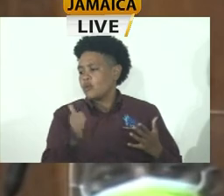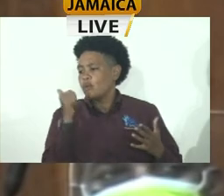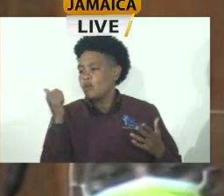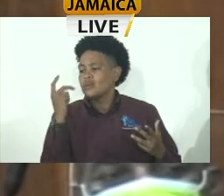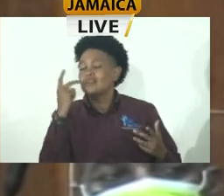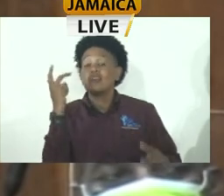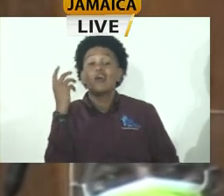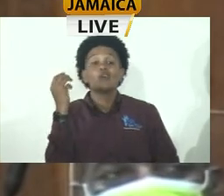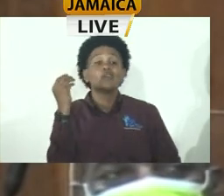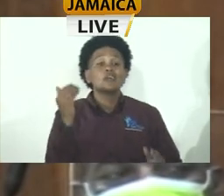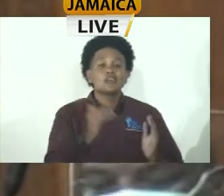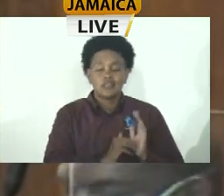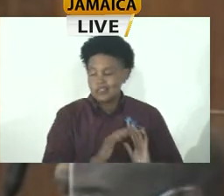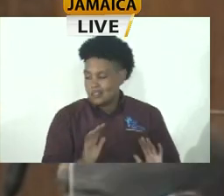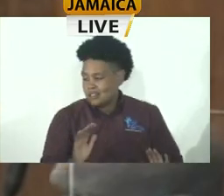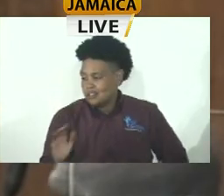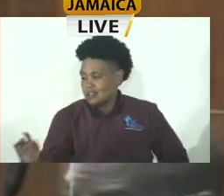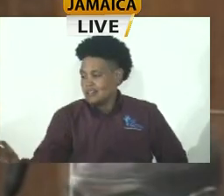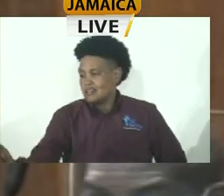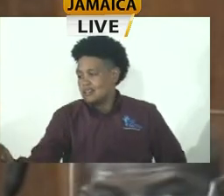outside again